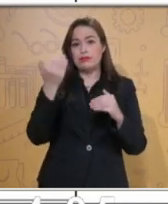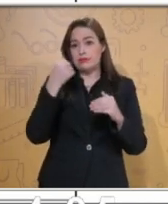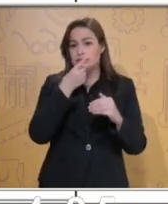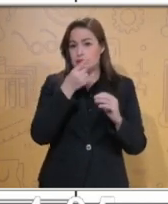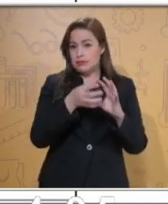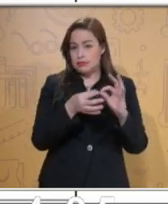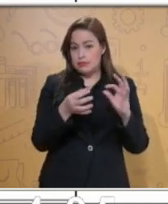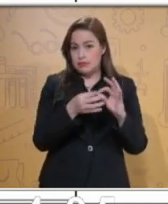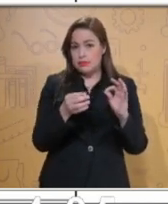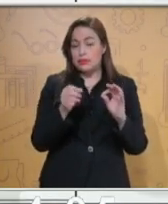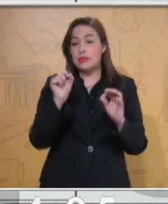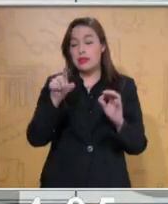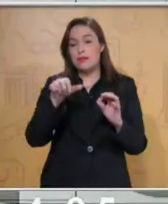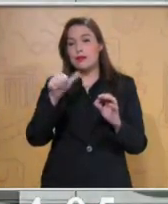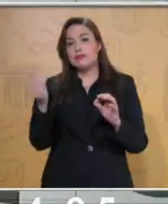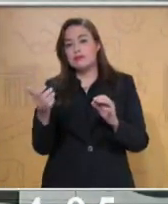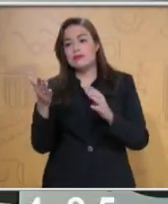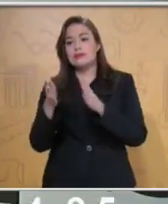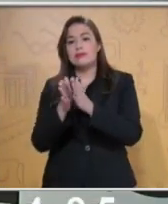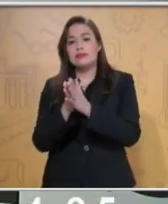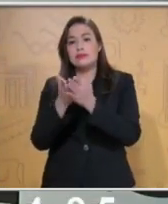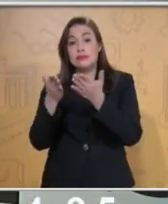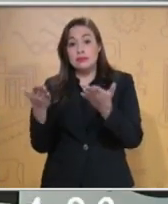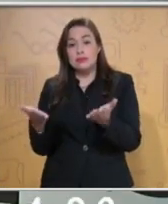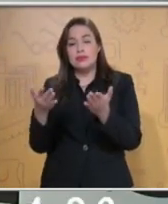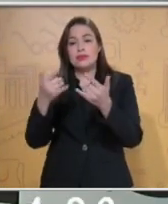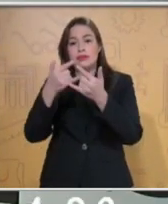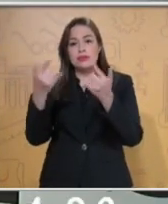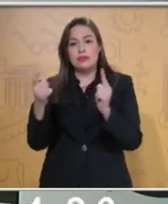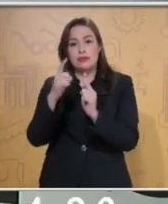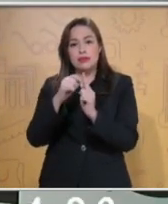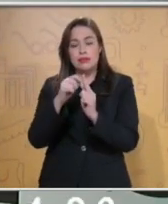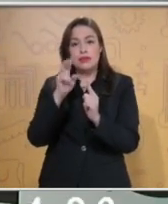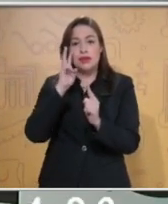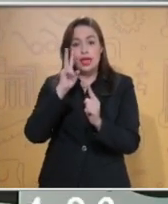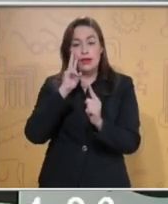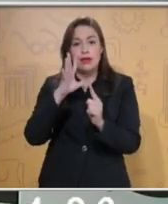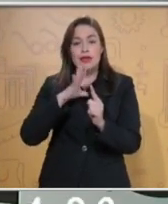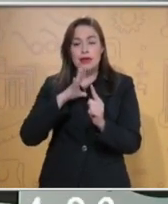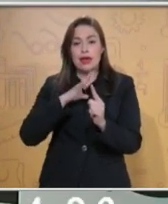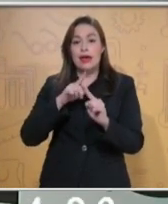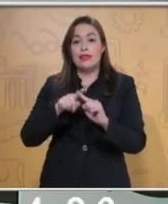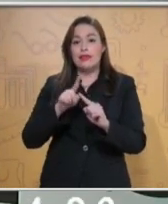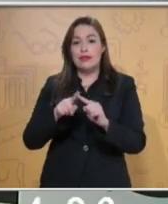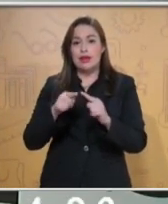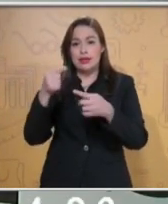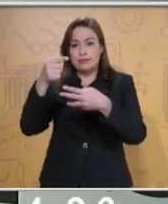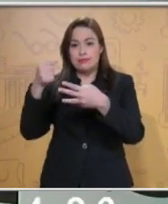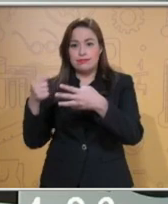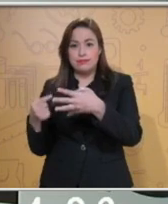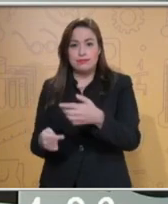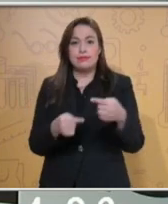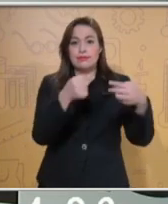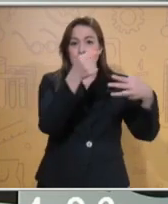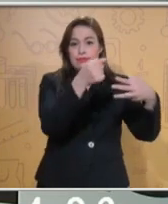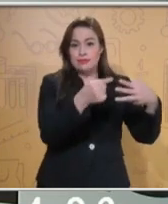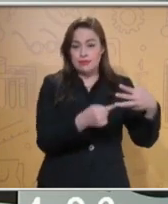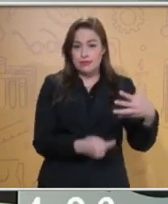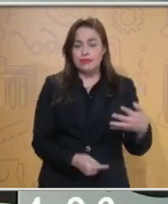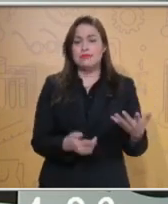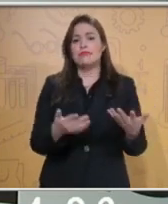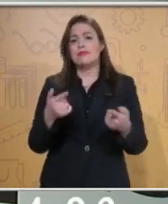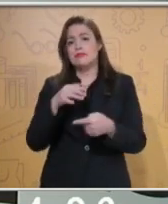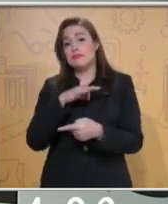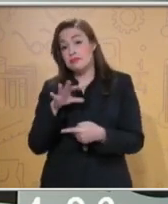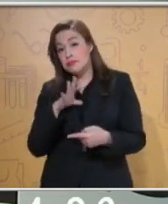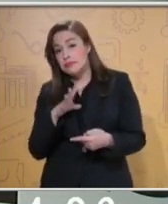strip or a comic book. It is important to know also the different genres of comics, maybe a comic about